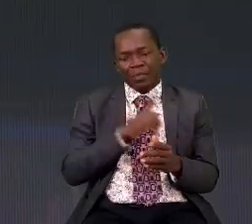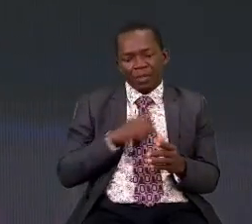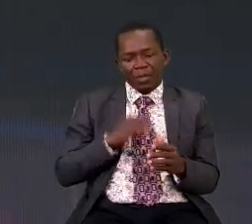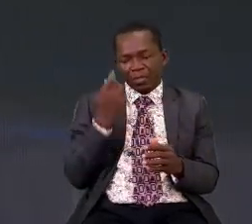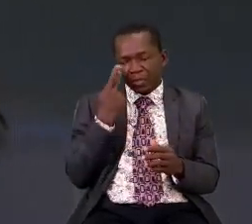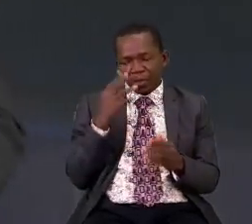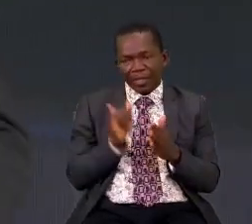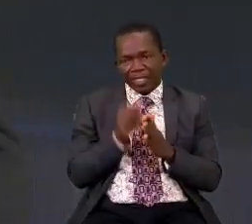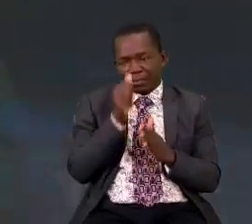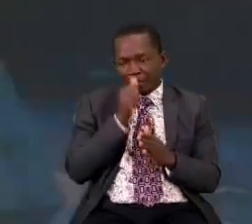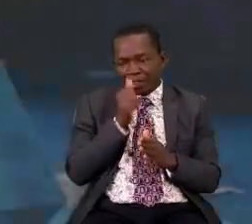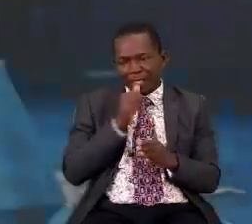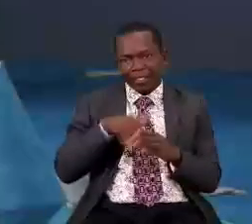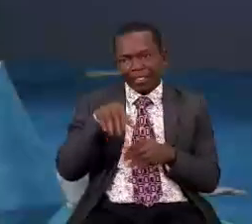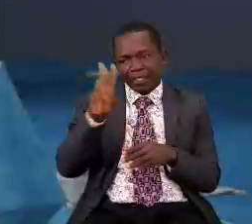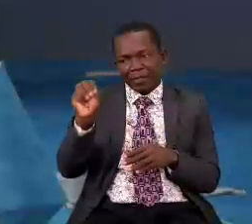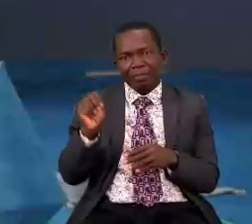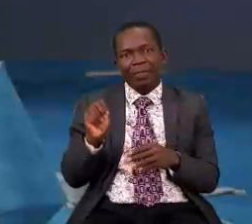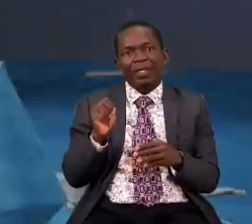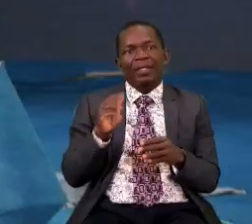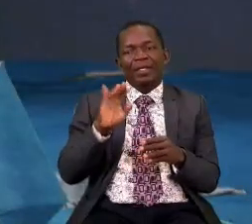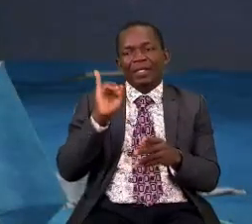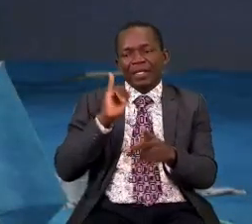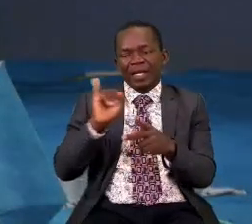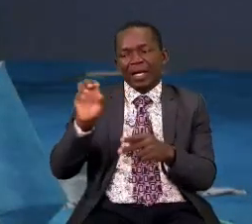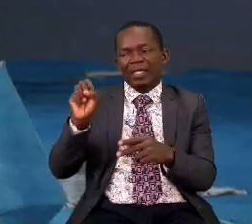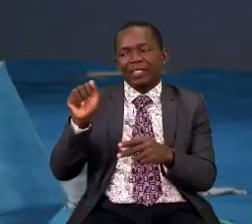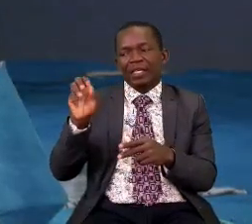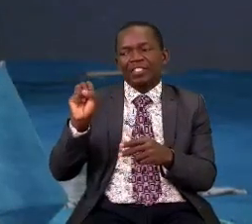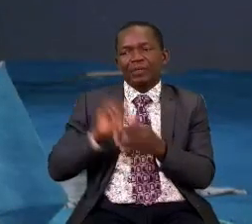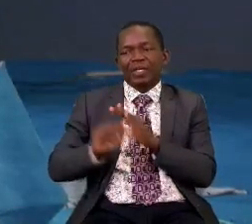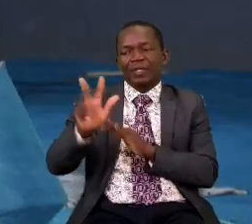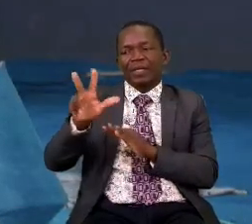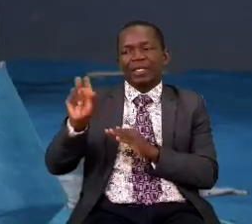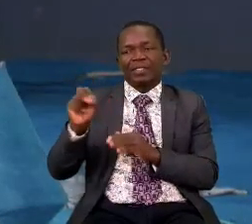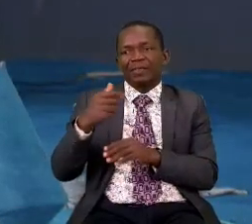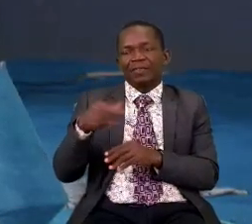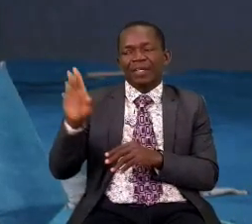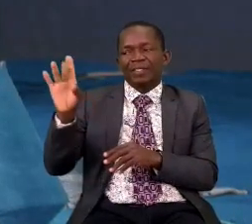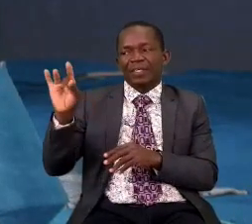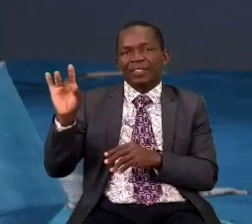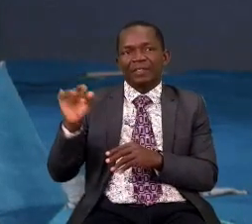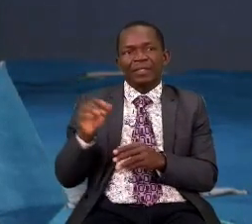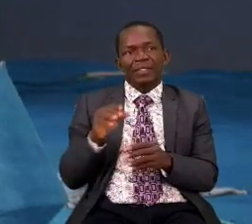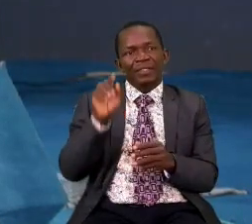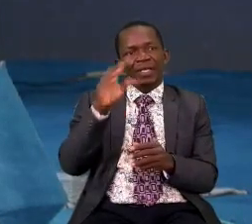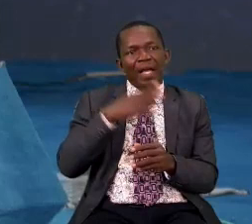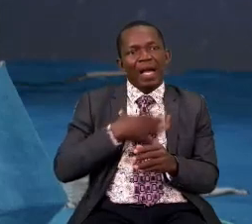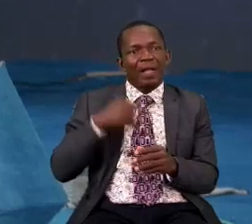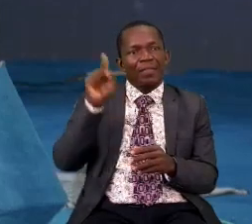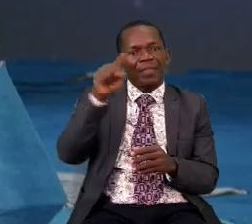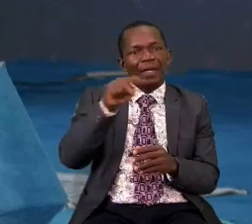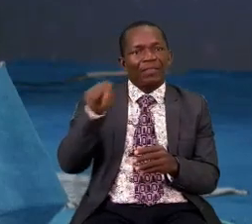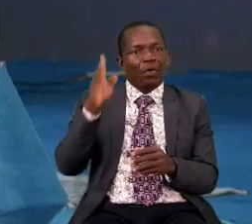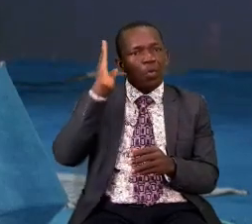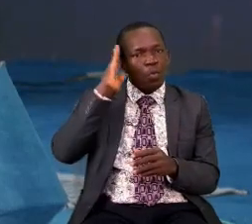therefore while the Lord which is looking for those who will be like Absalom